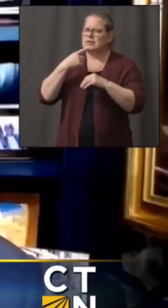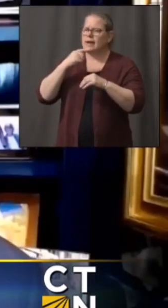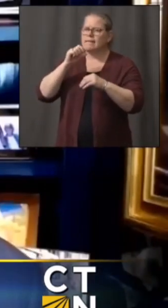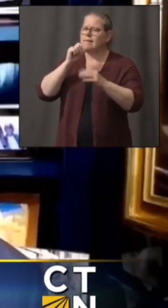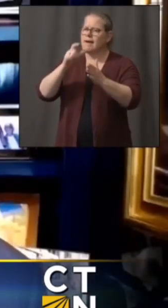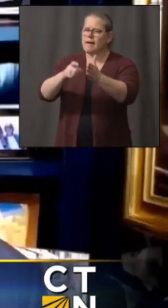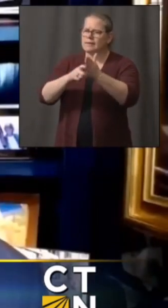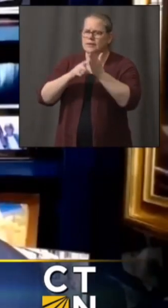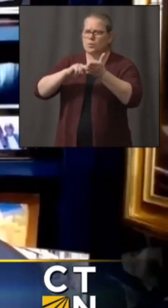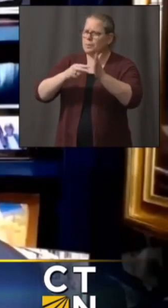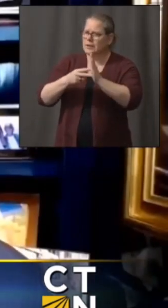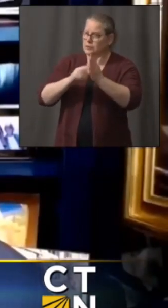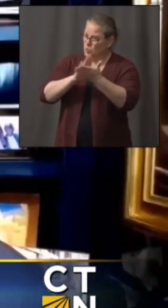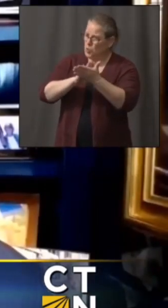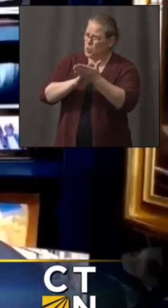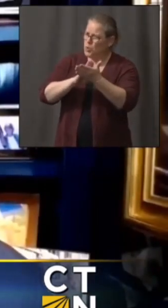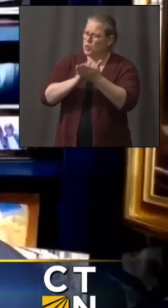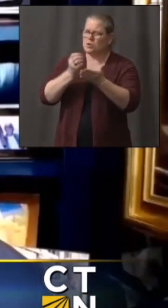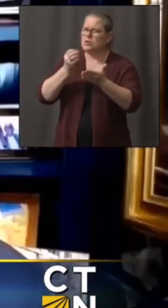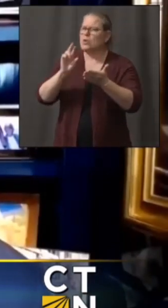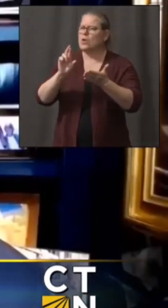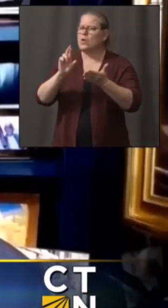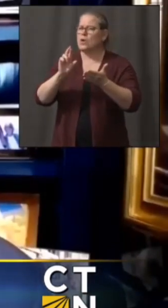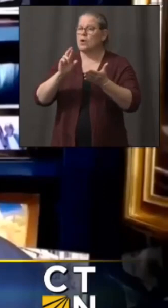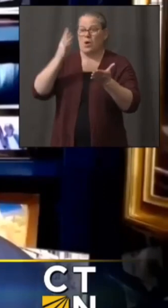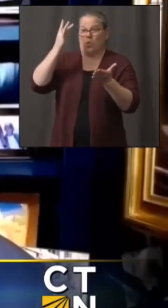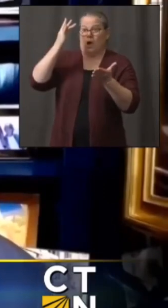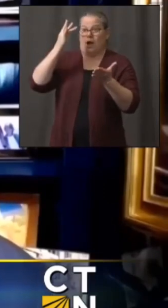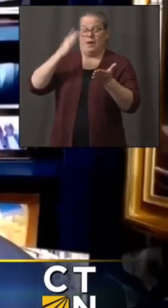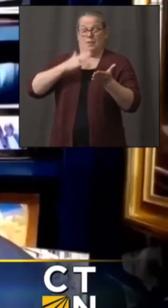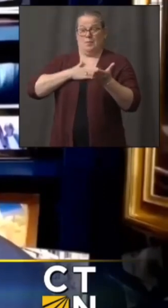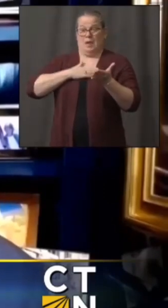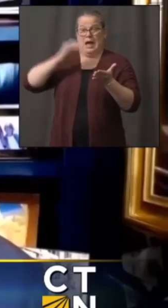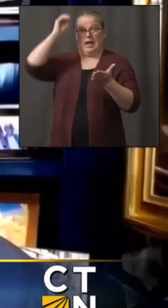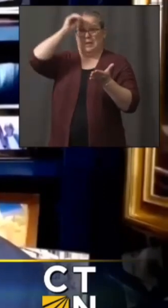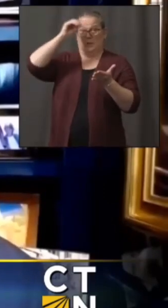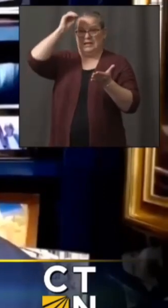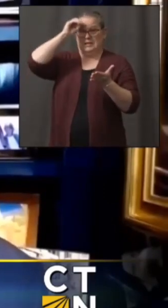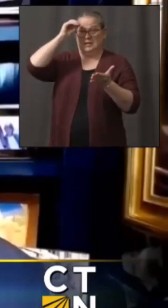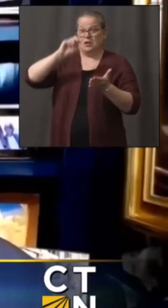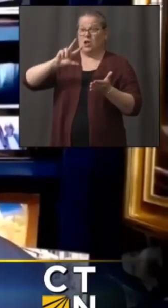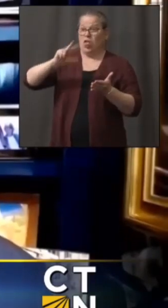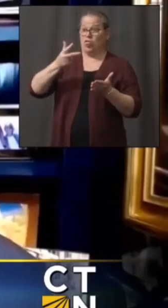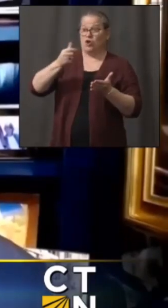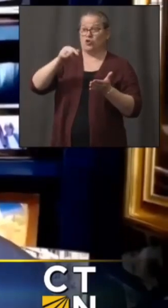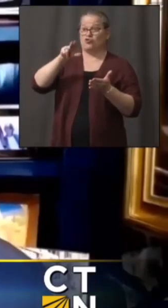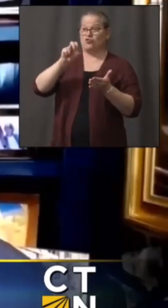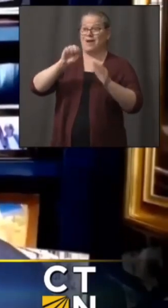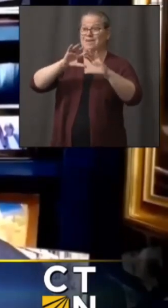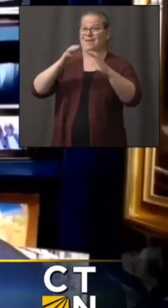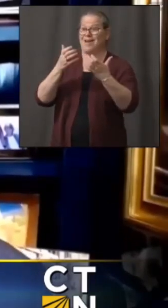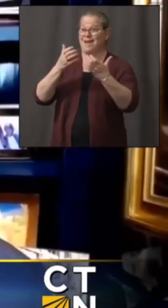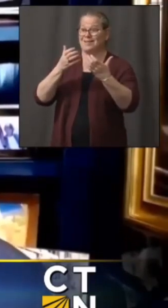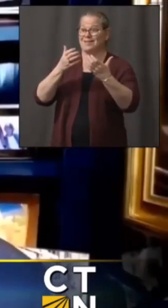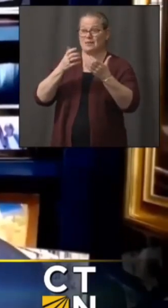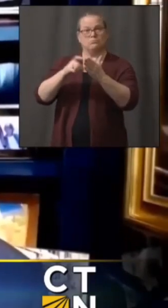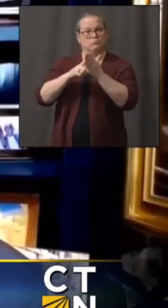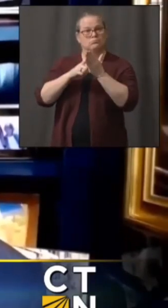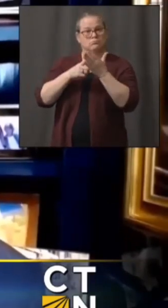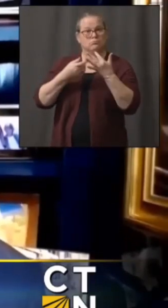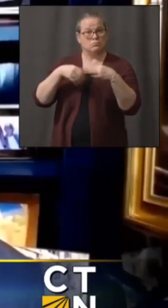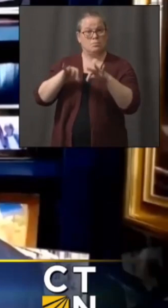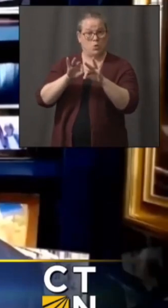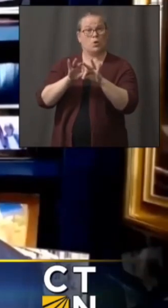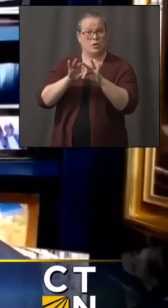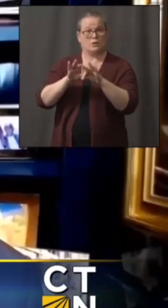talking about schools? Because to me, a third grade classroom is essential. A third grade teacher is essential. A